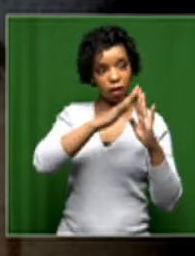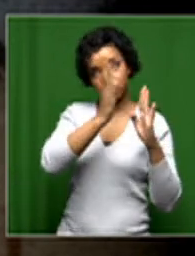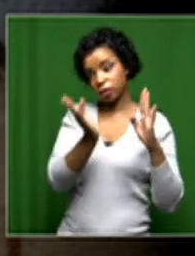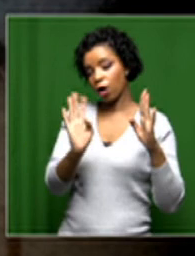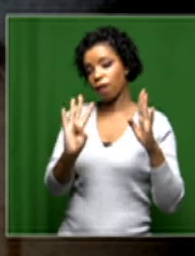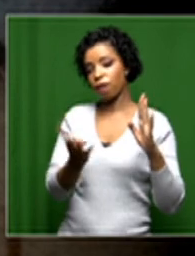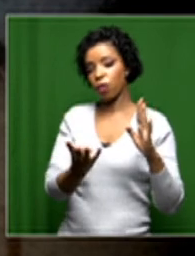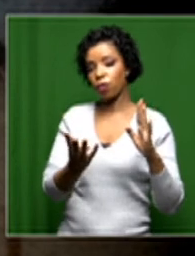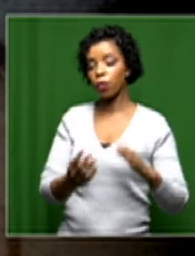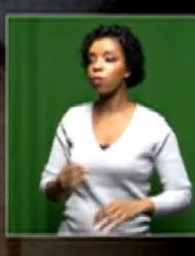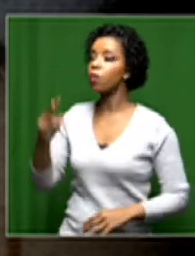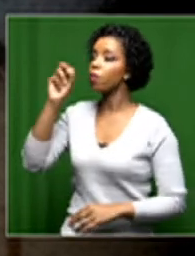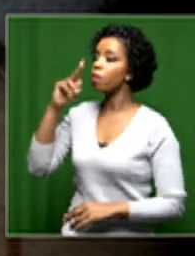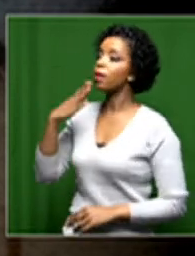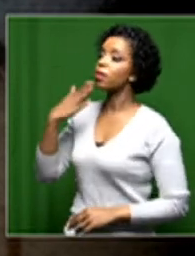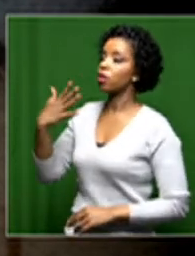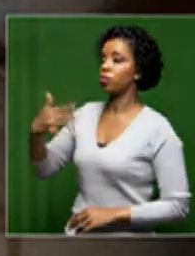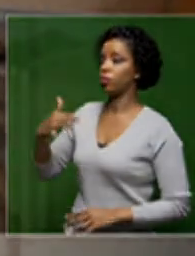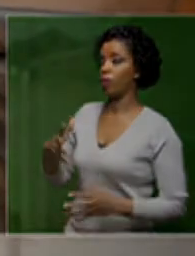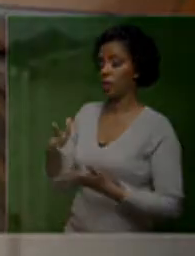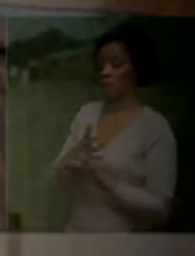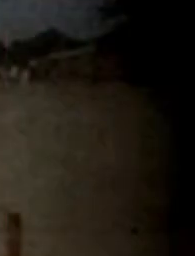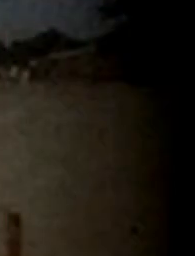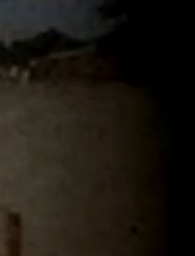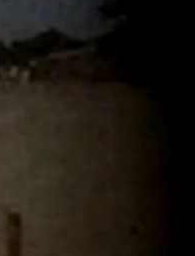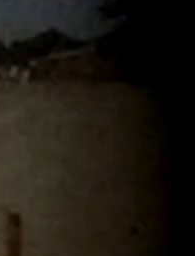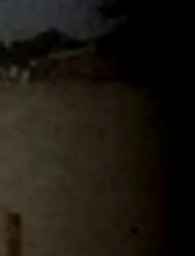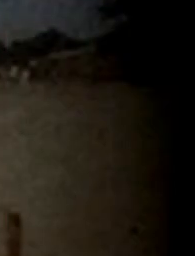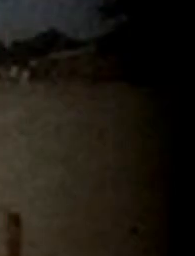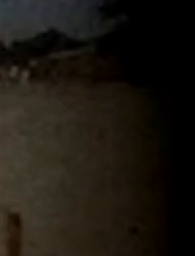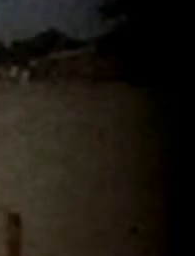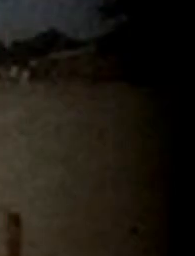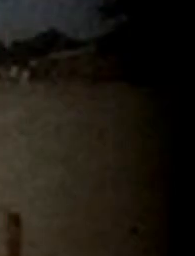Okay. Mpho Khwezi, great chatting to you. Thank you so much and all the best. Thank you. All right.